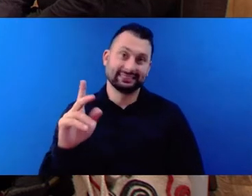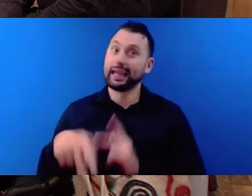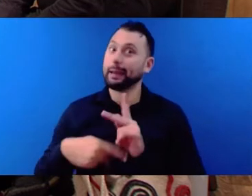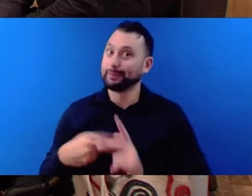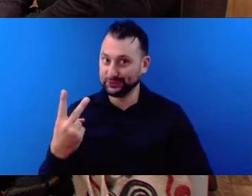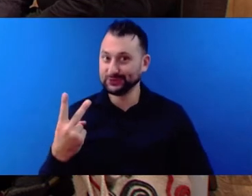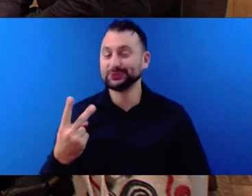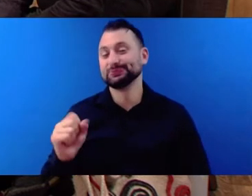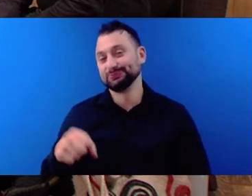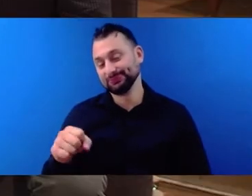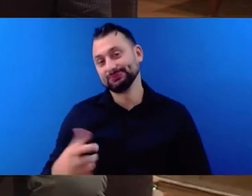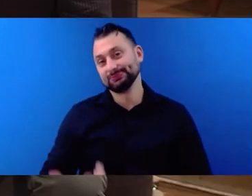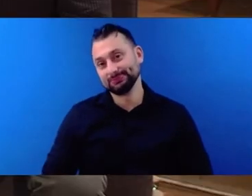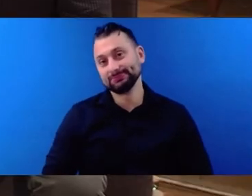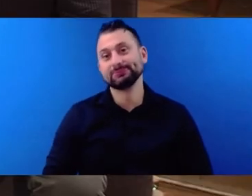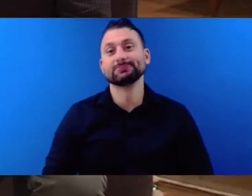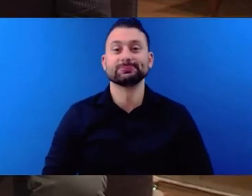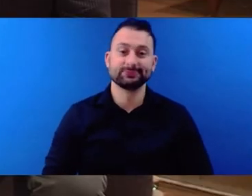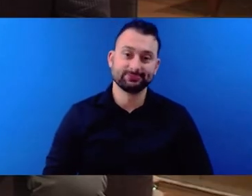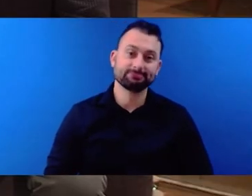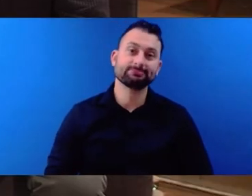I see.